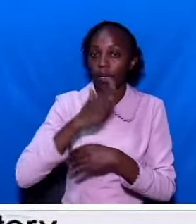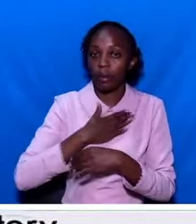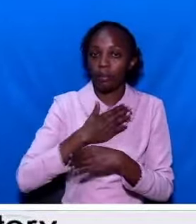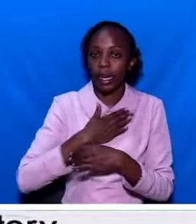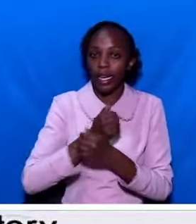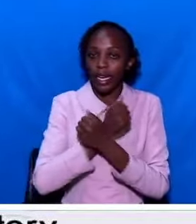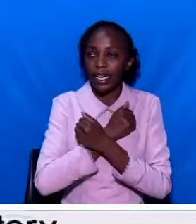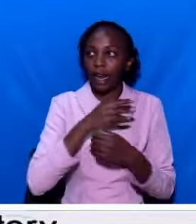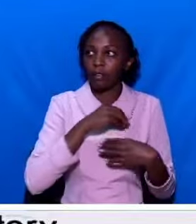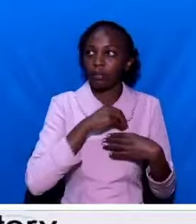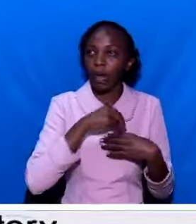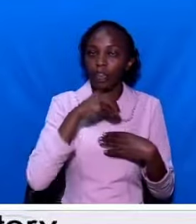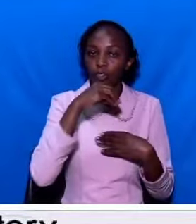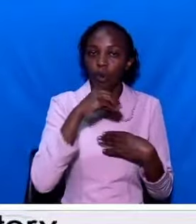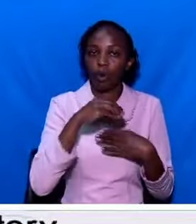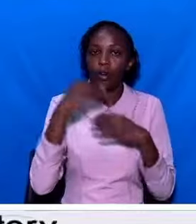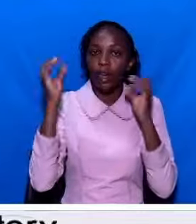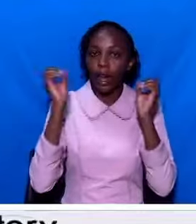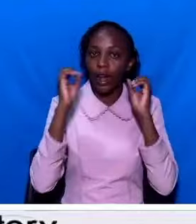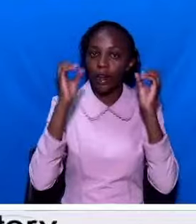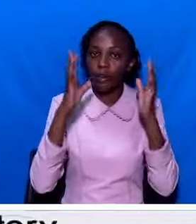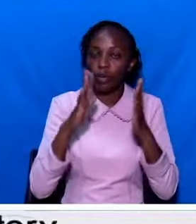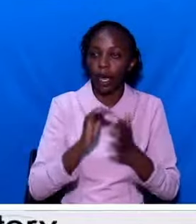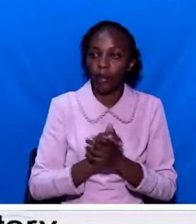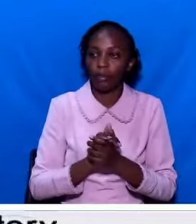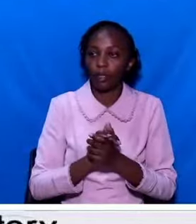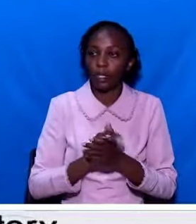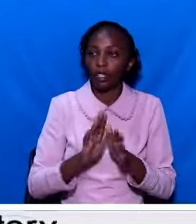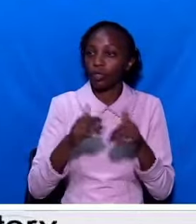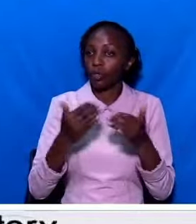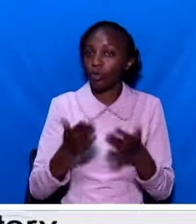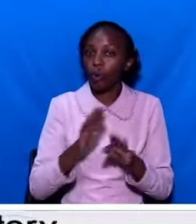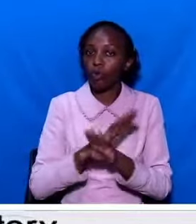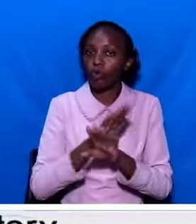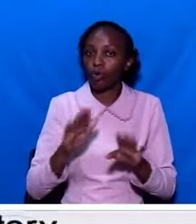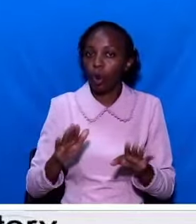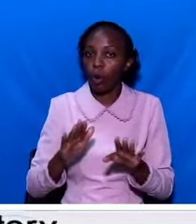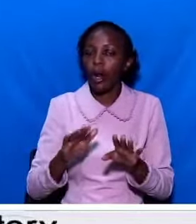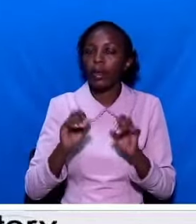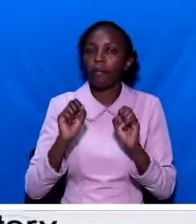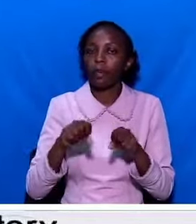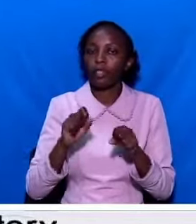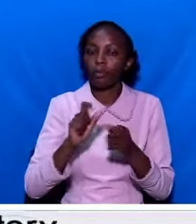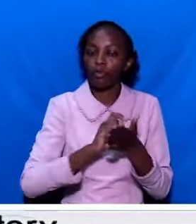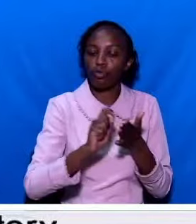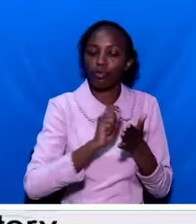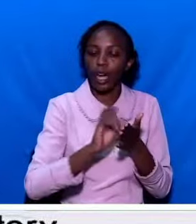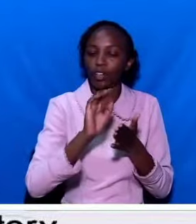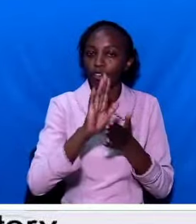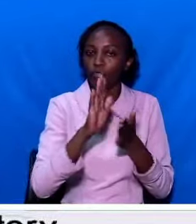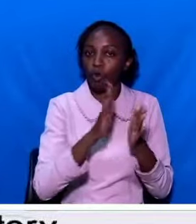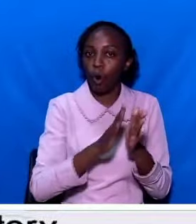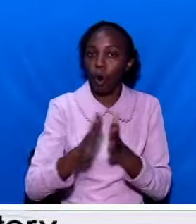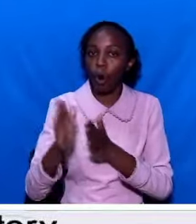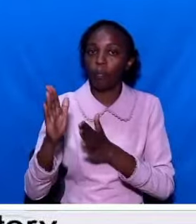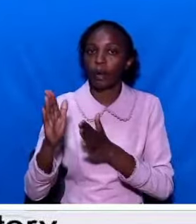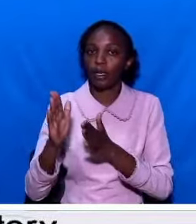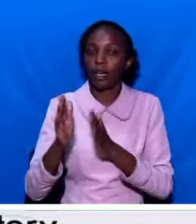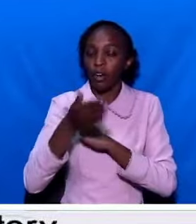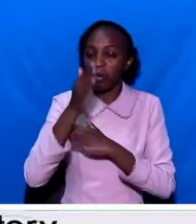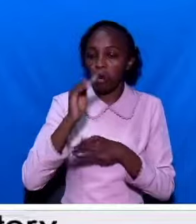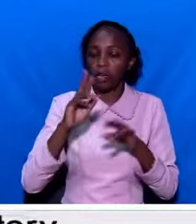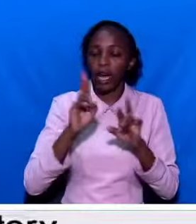soul. Hallelujah. And so nobody can write your destiny. God has already written